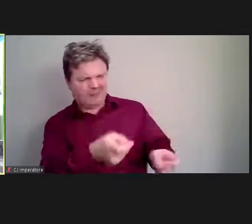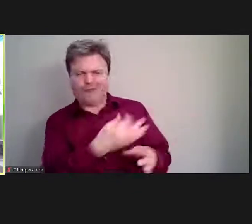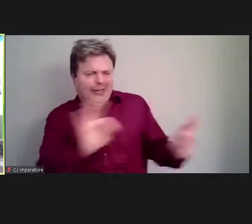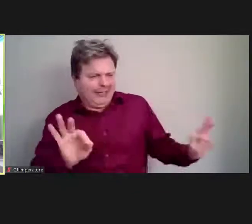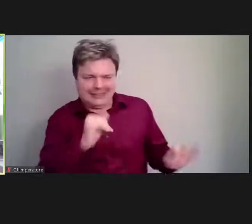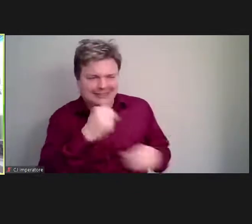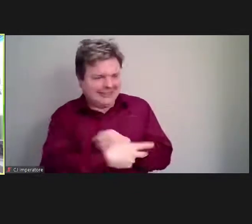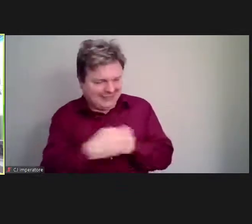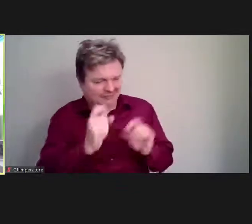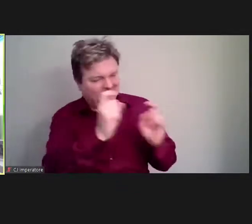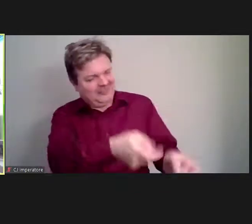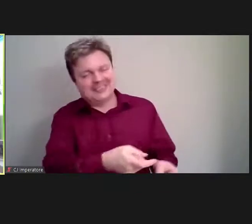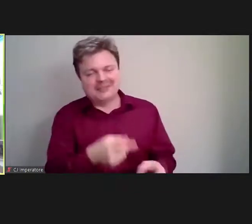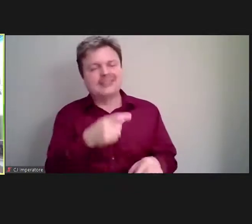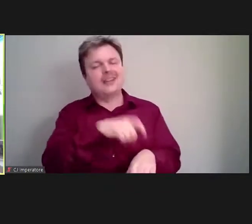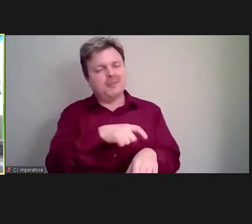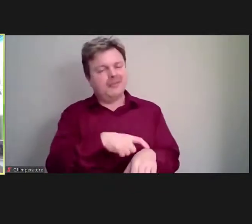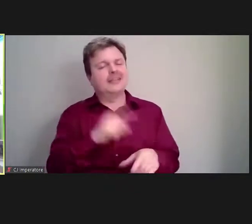back to handout.